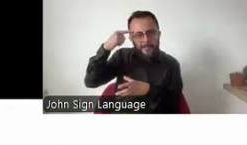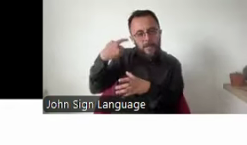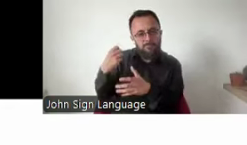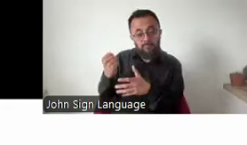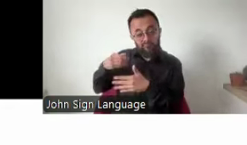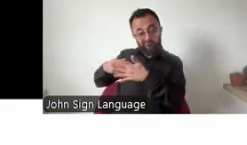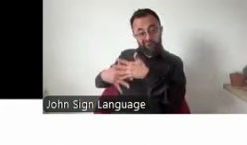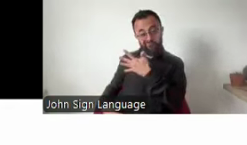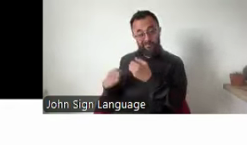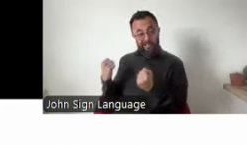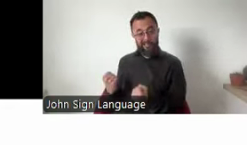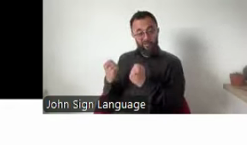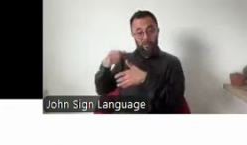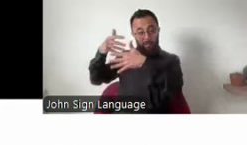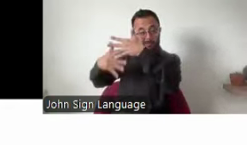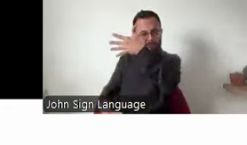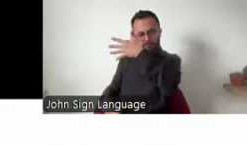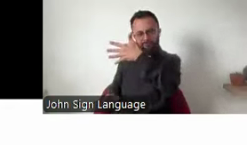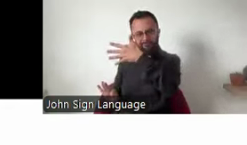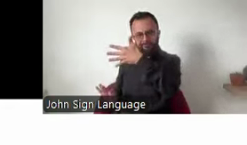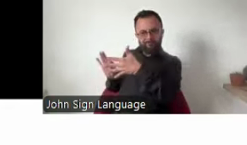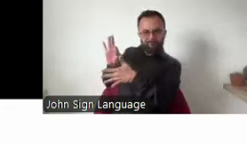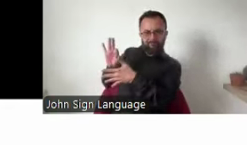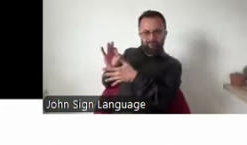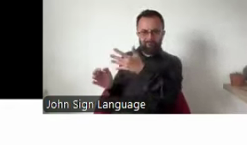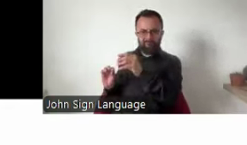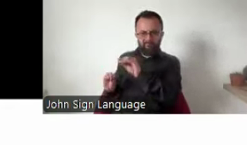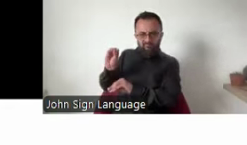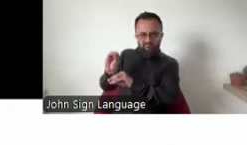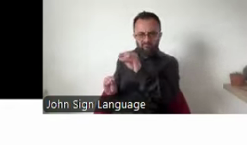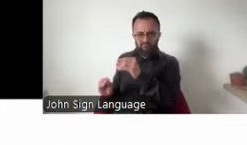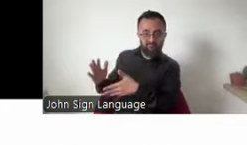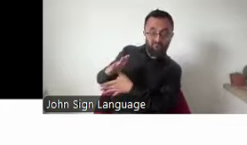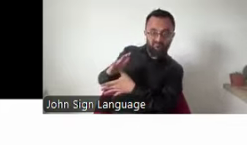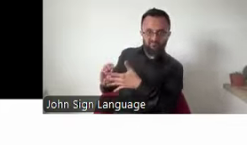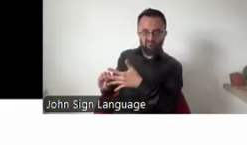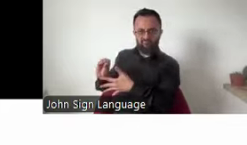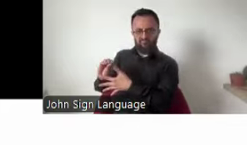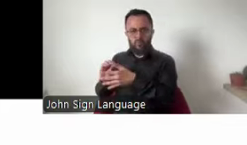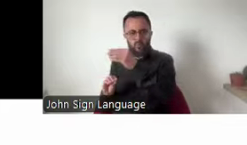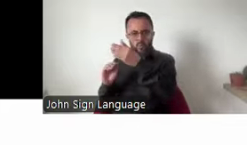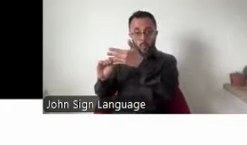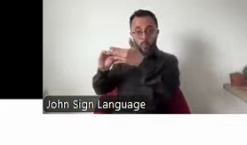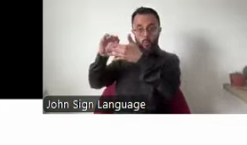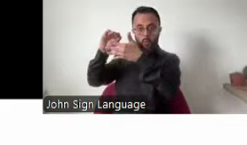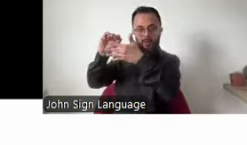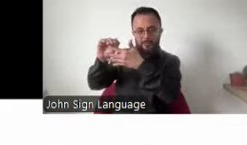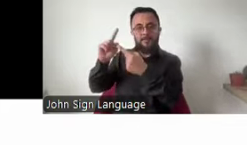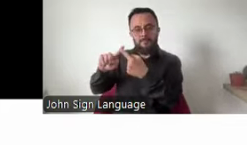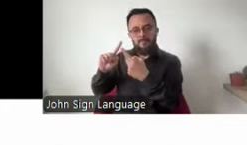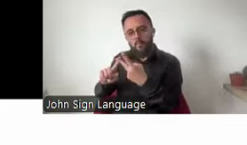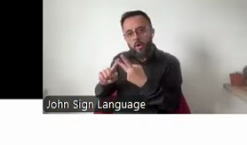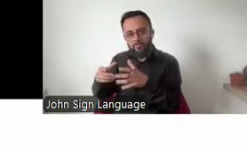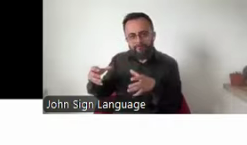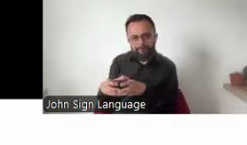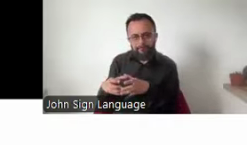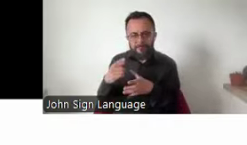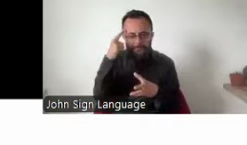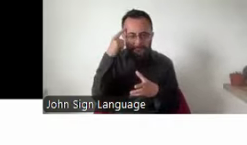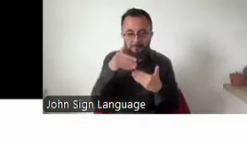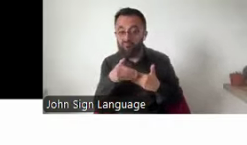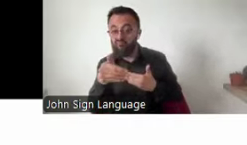which opportunities we need to focus on in the next year or 2 years, and starting to even add a budget